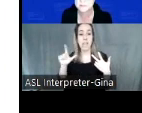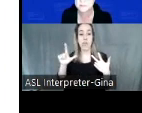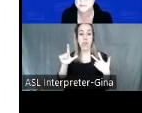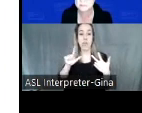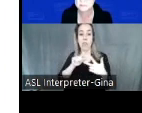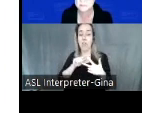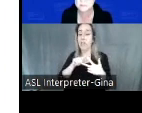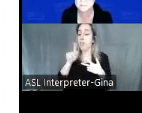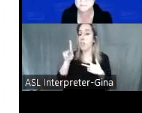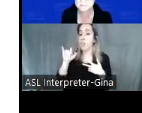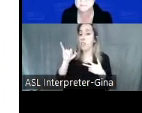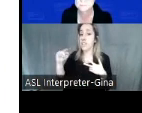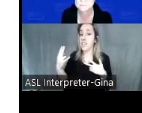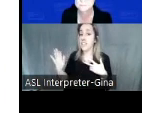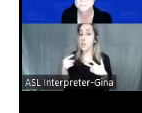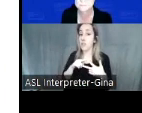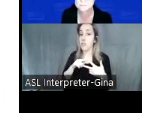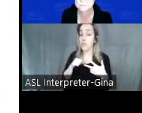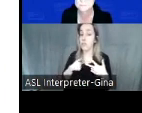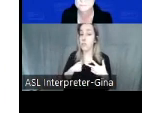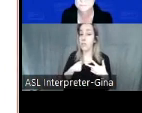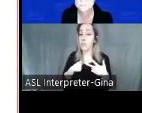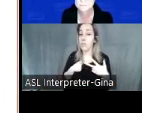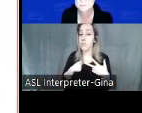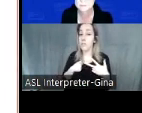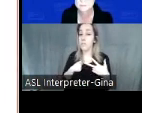Keith DeMatteis with us?